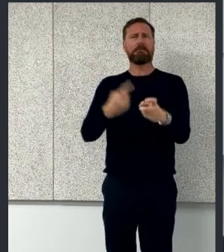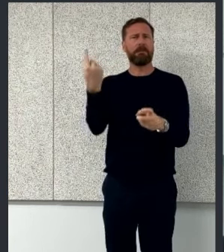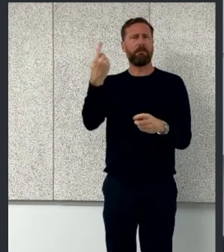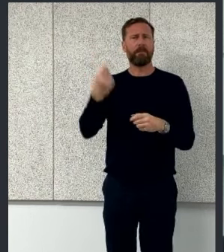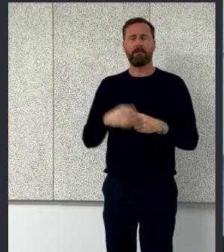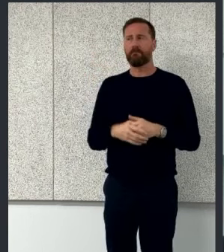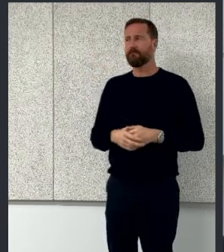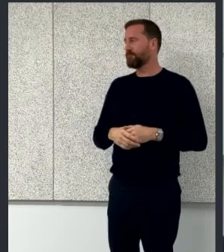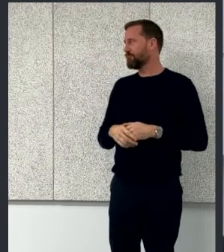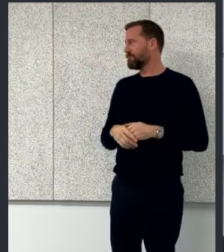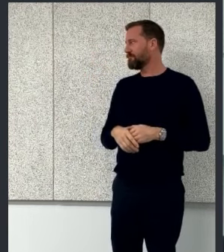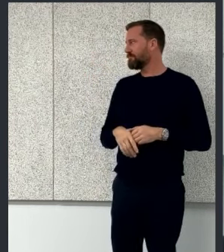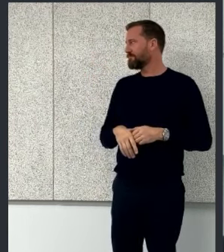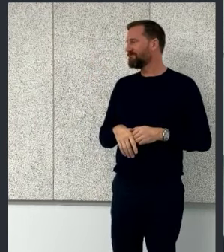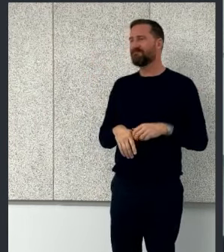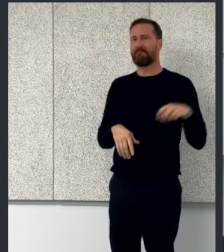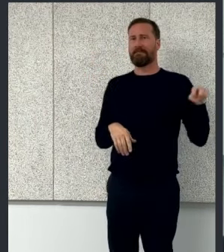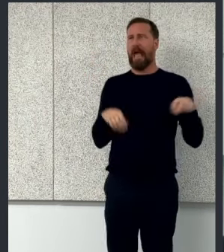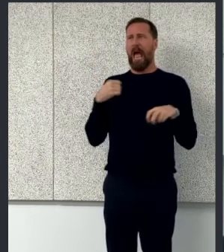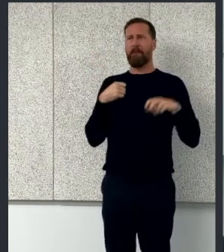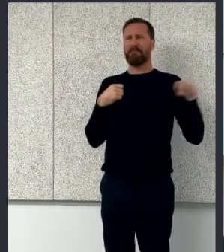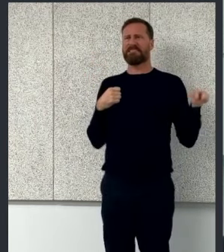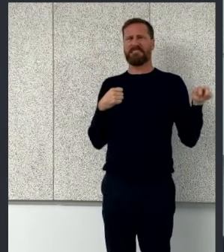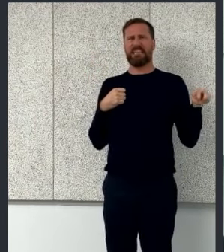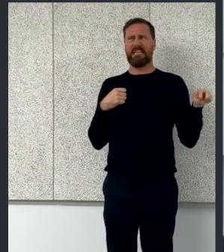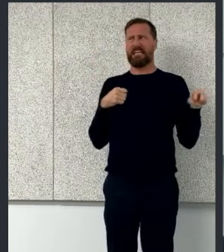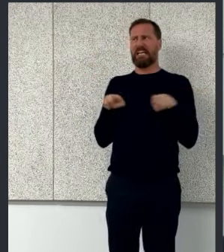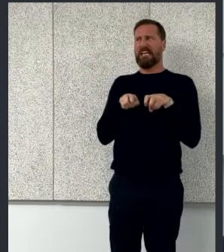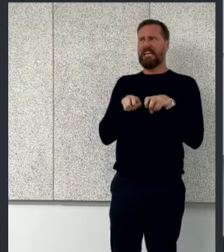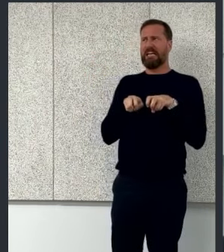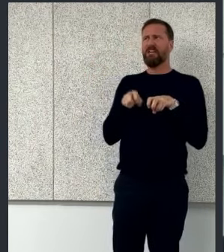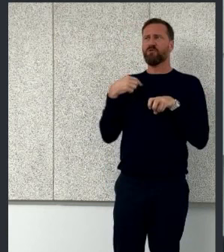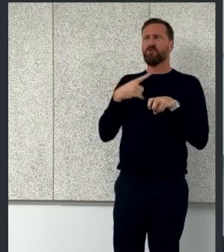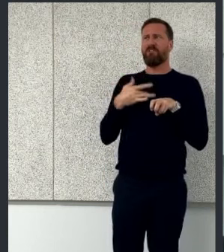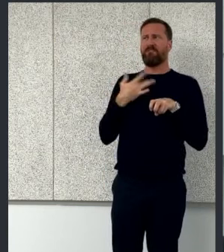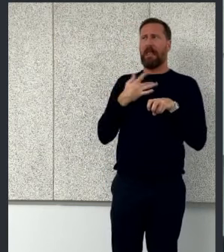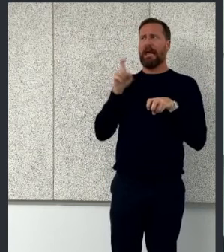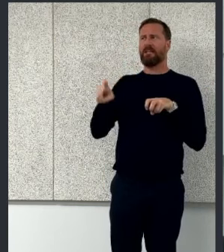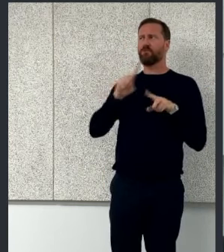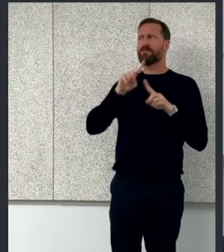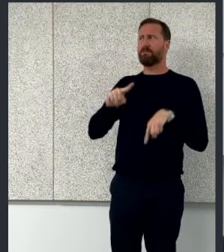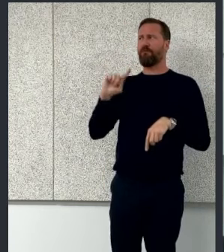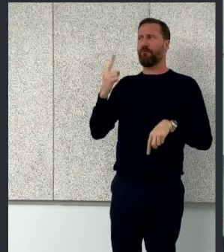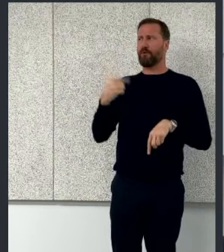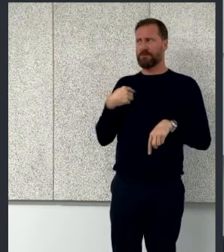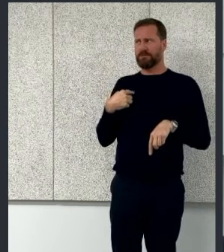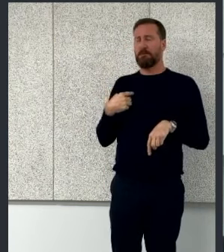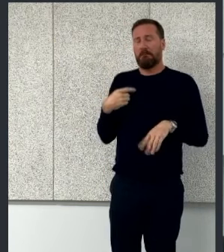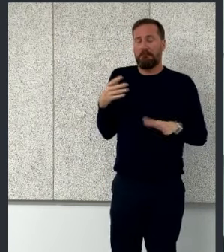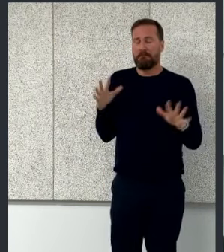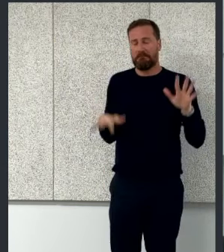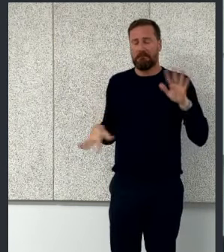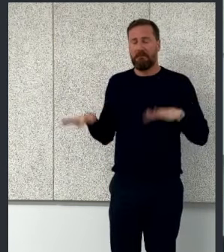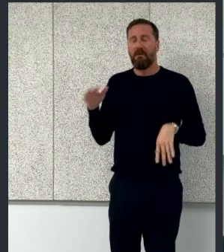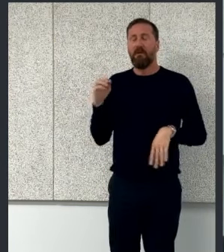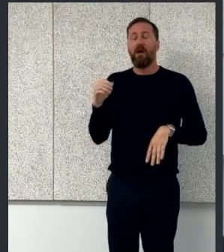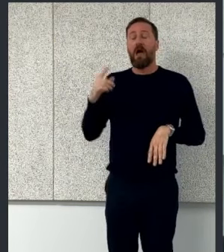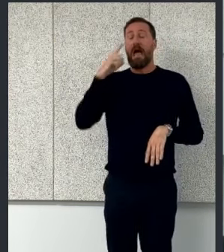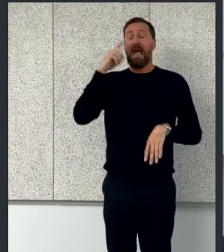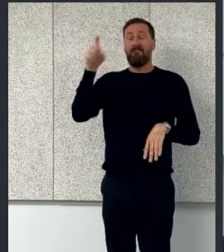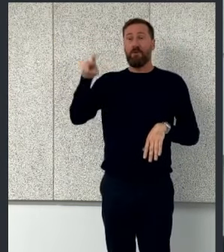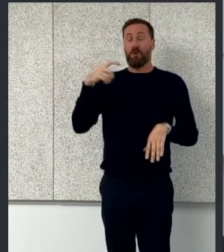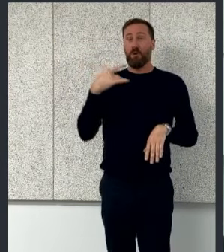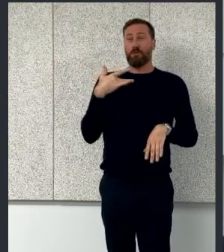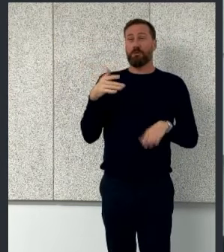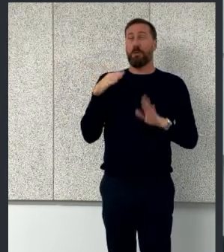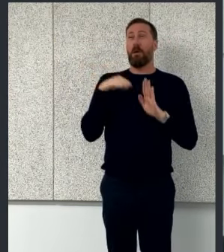I'm sitting next to you, so I feel good. Very nice. You respond. I think the trend that I'm observing is